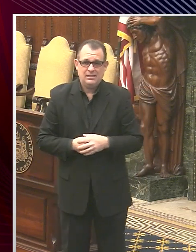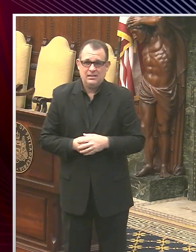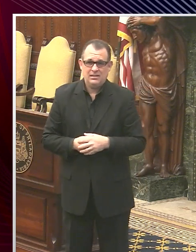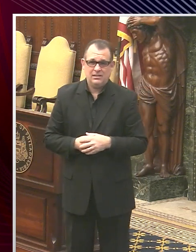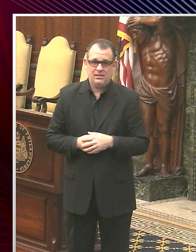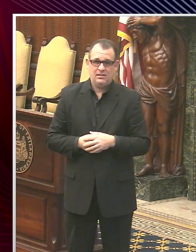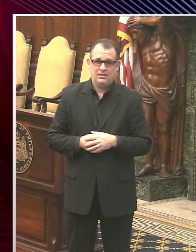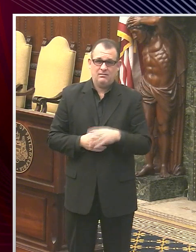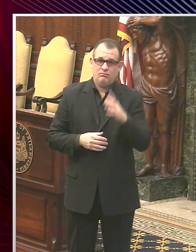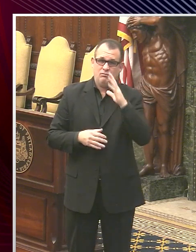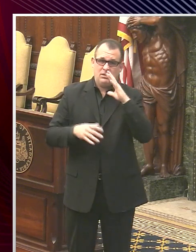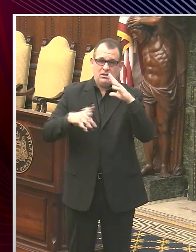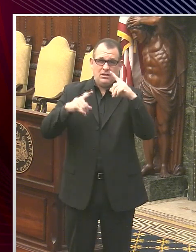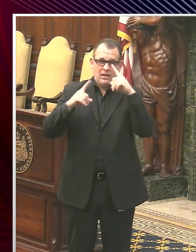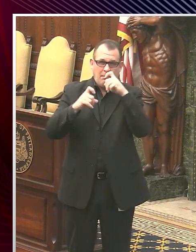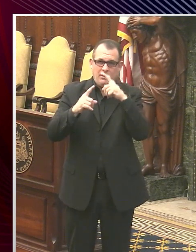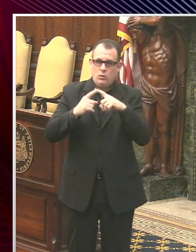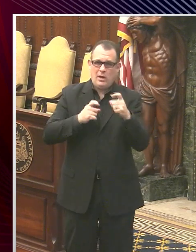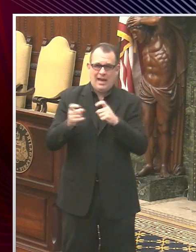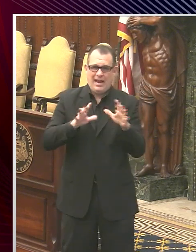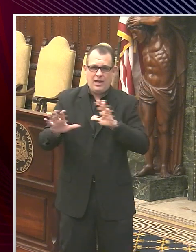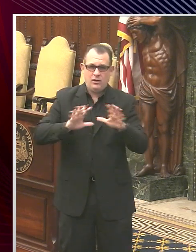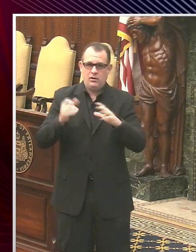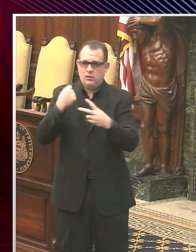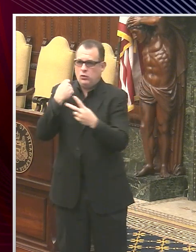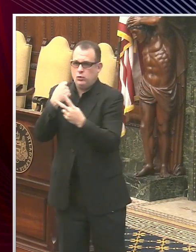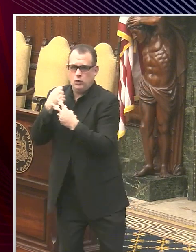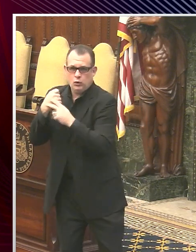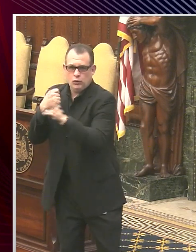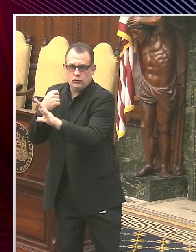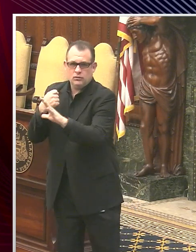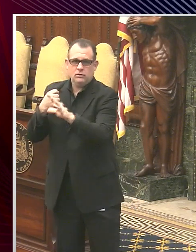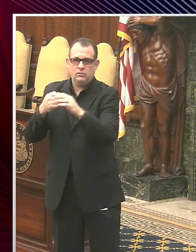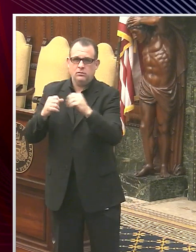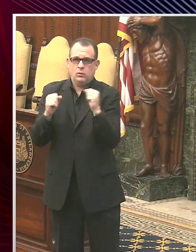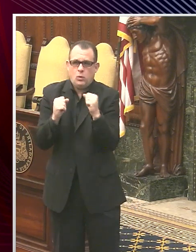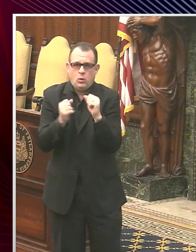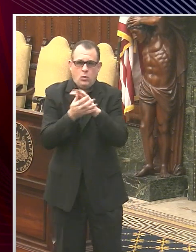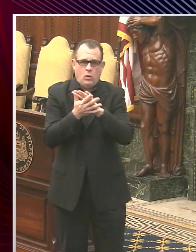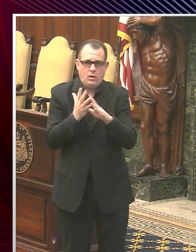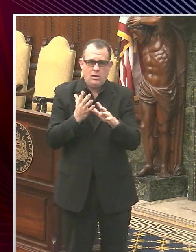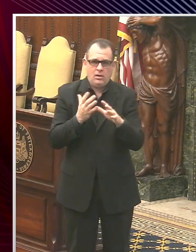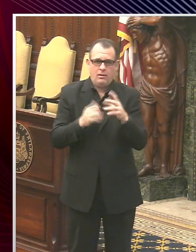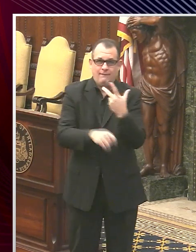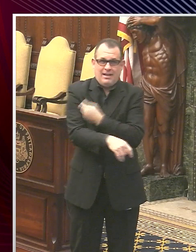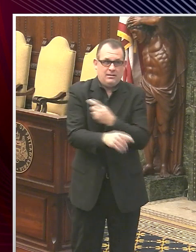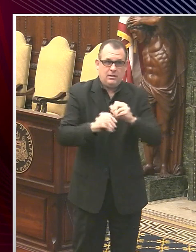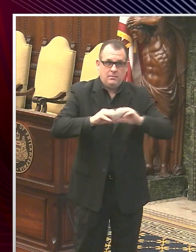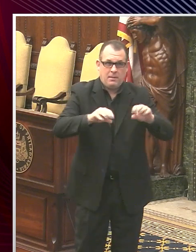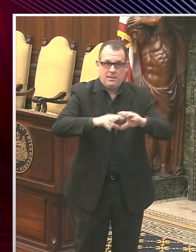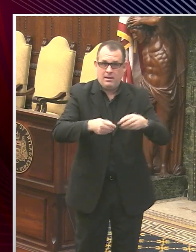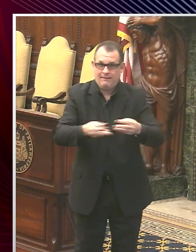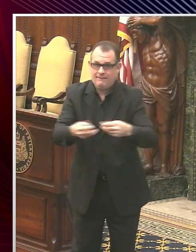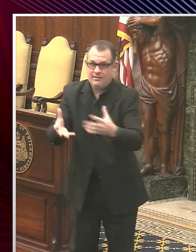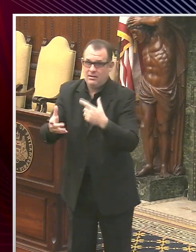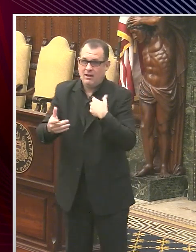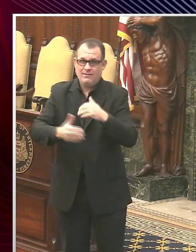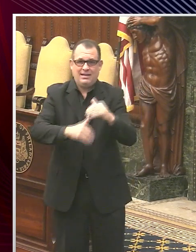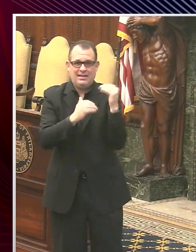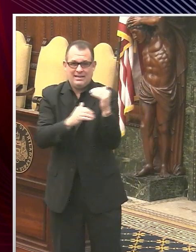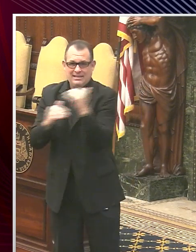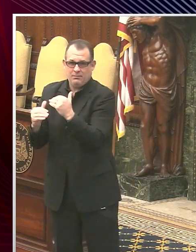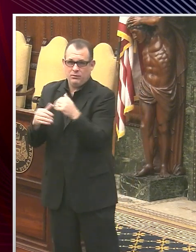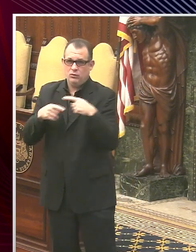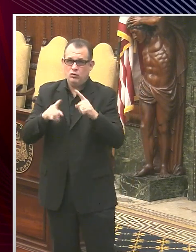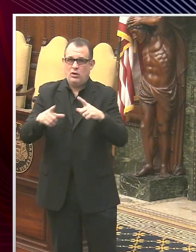which have their own storage requirements, and the fact that we're vaccinating during a pandemic, and that we have a limit on our distribution over the